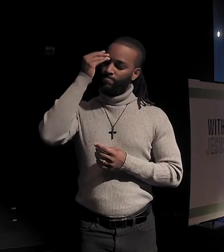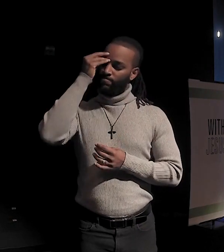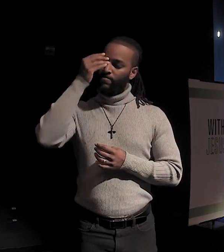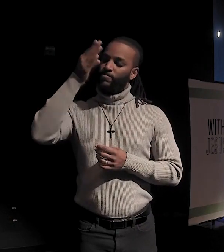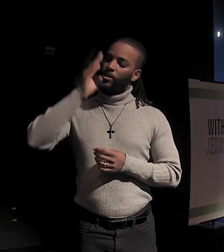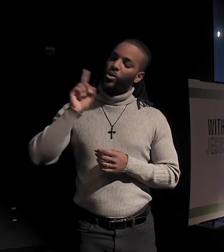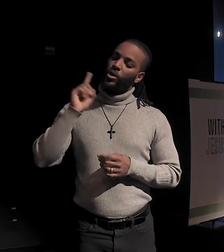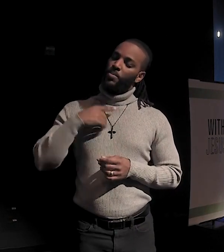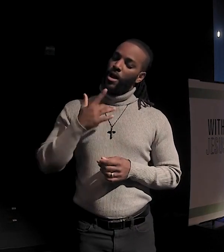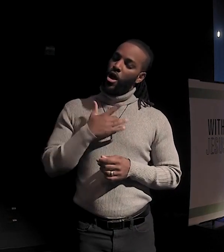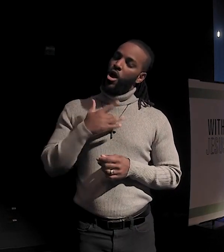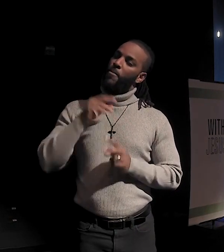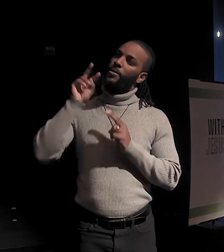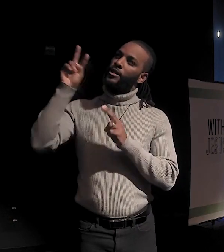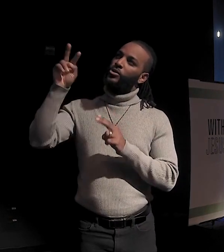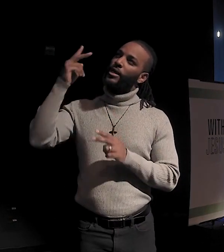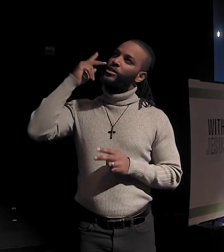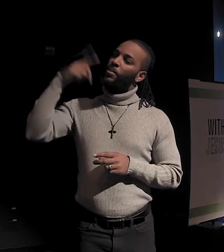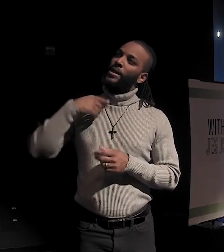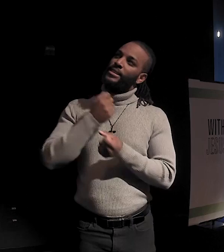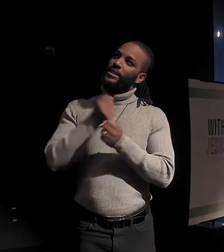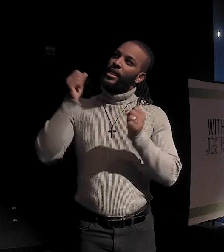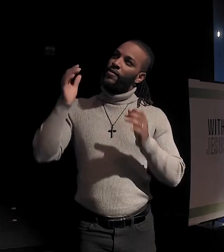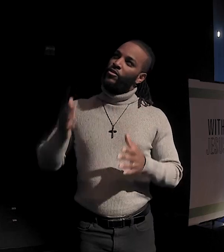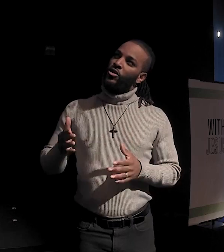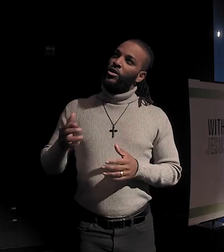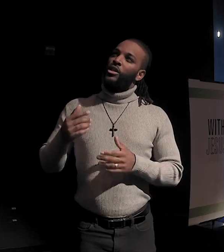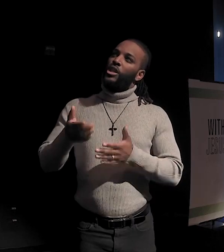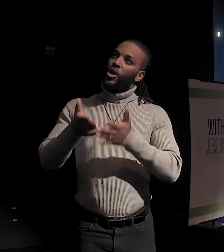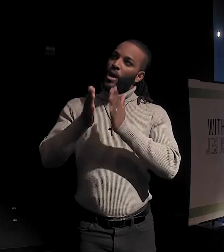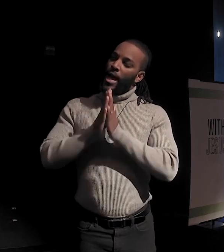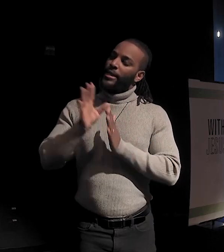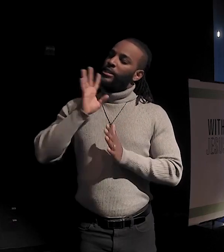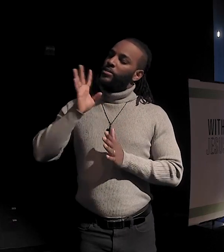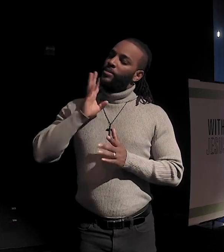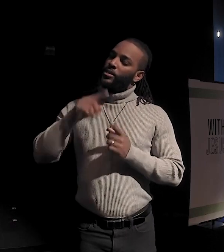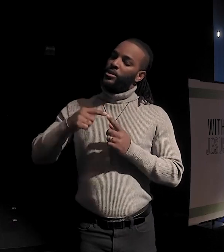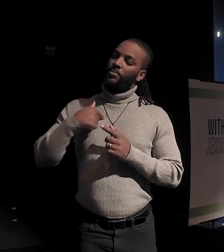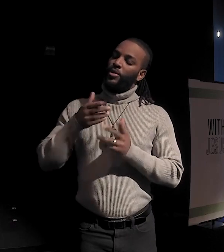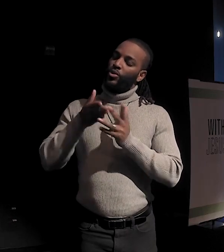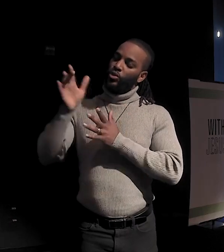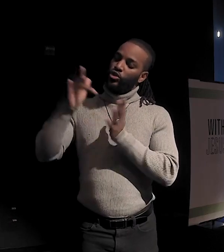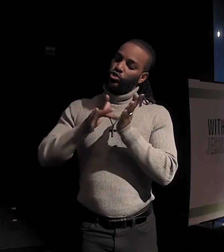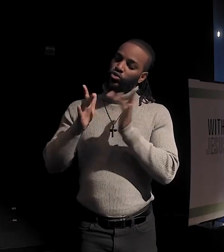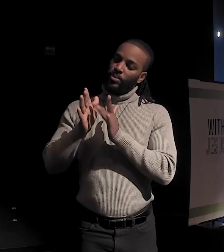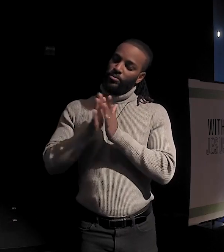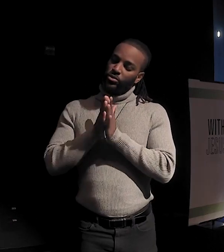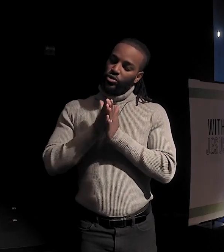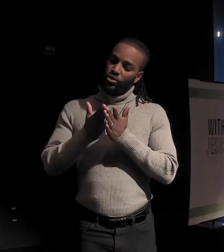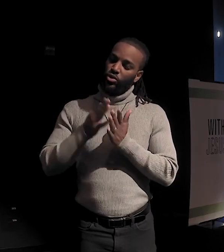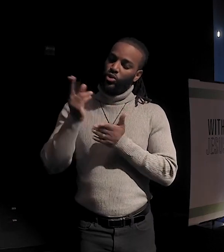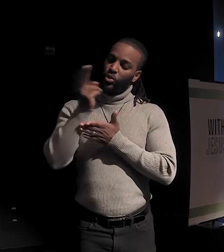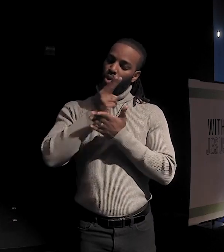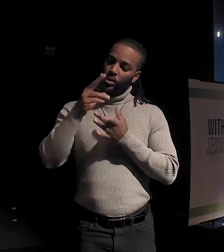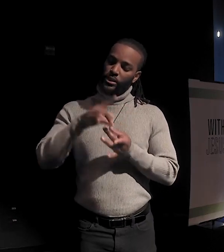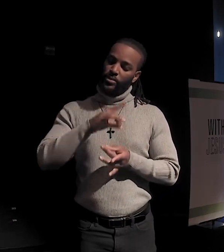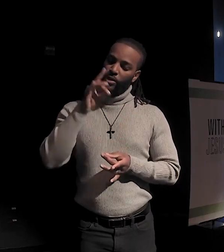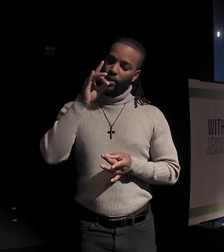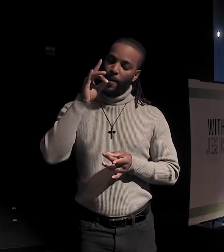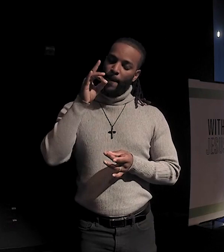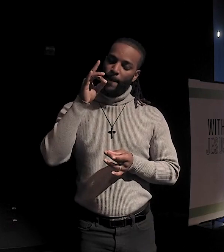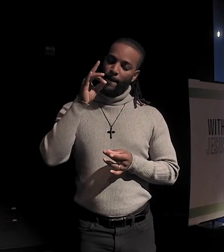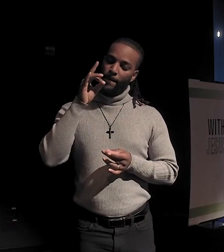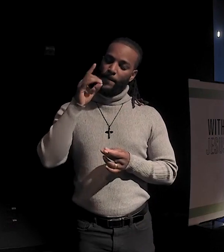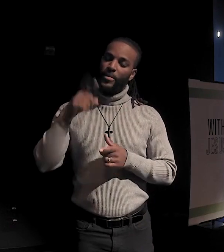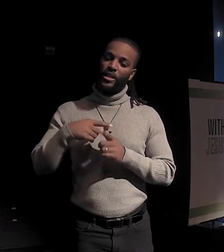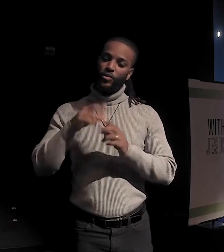I'm looking at you. I see you as my Savior. Then we ask God, speak to me through your scripture. Speak to me through your Holy Spirit.